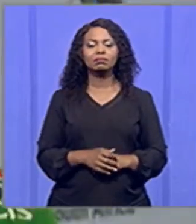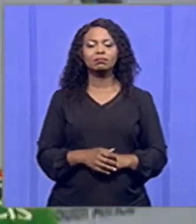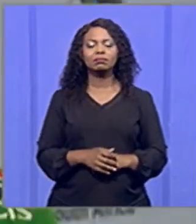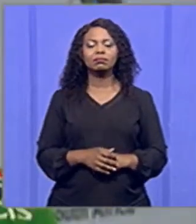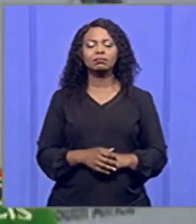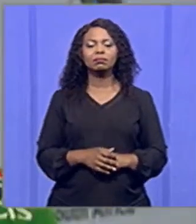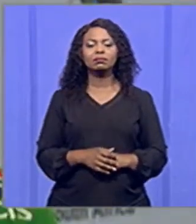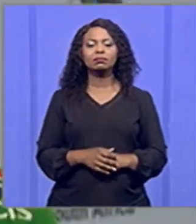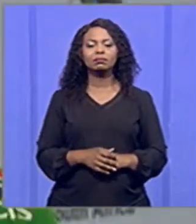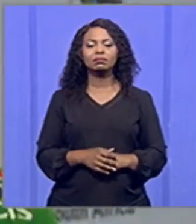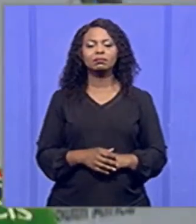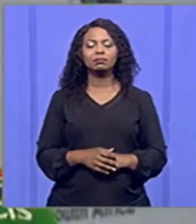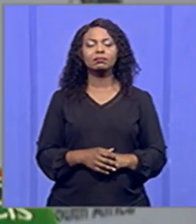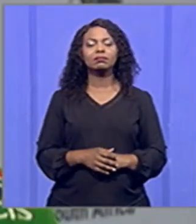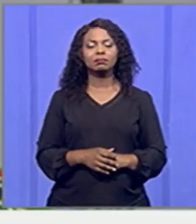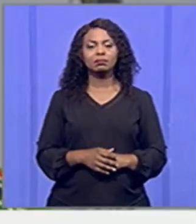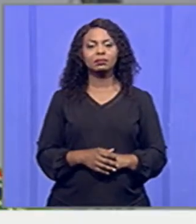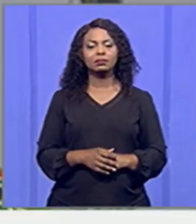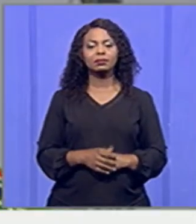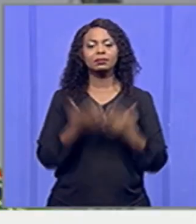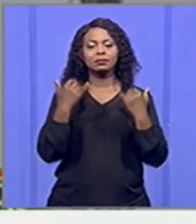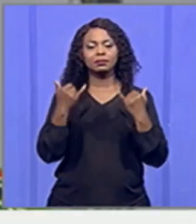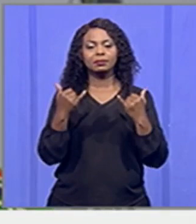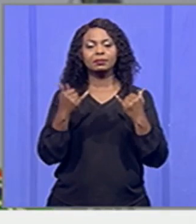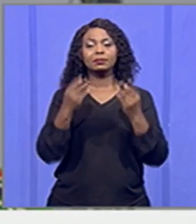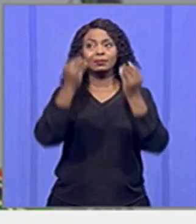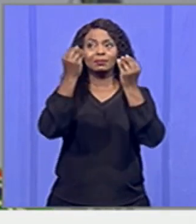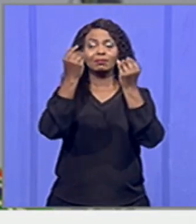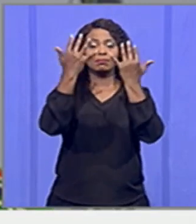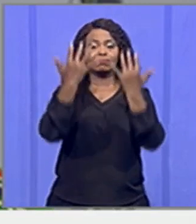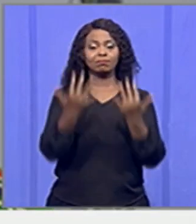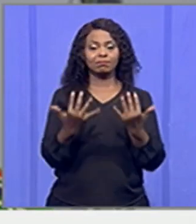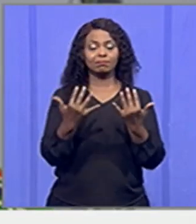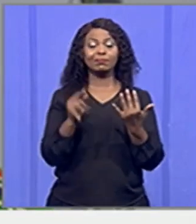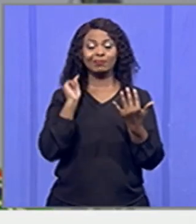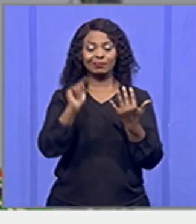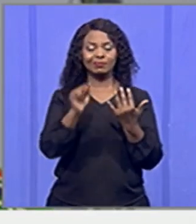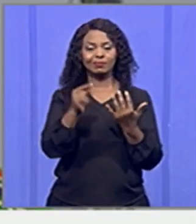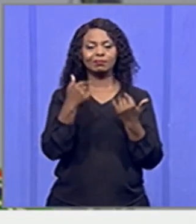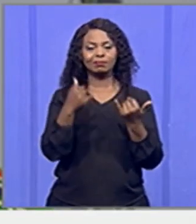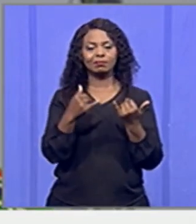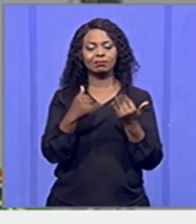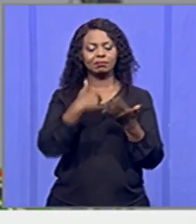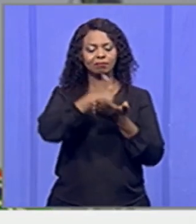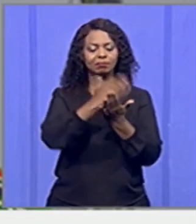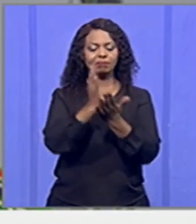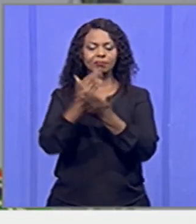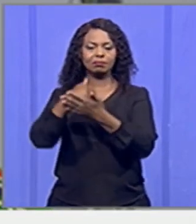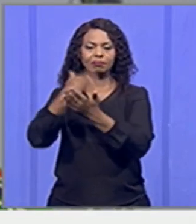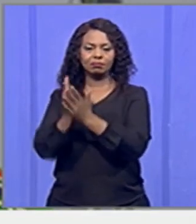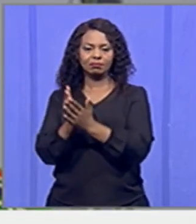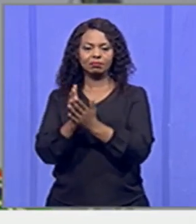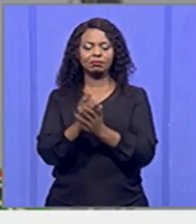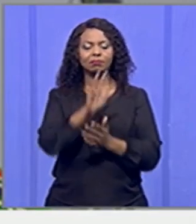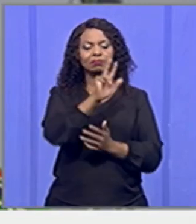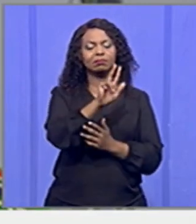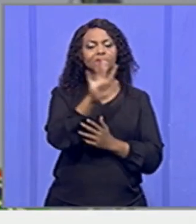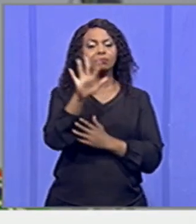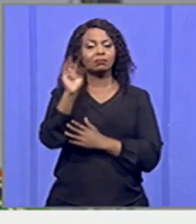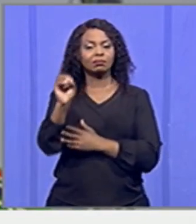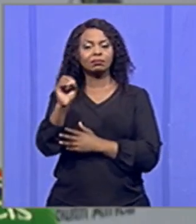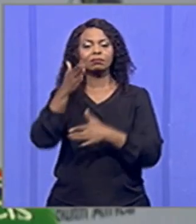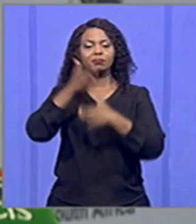privileged to have the biggest a cut of the budget where we're able to create more than 850 job